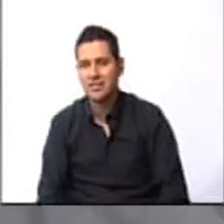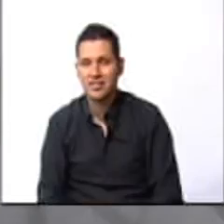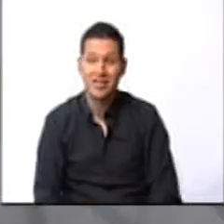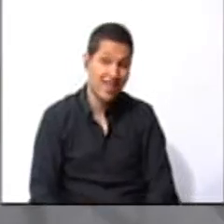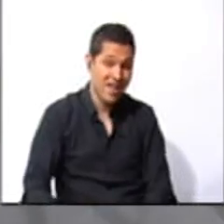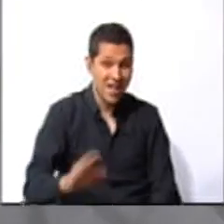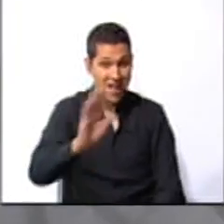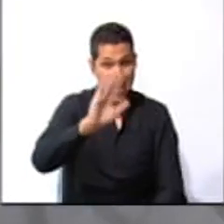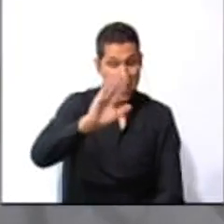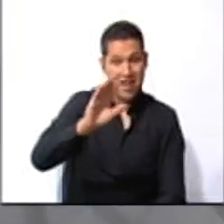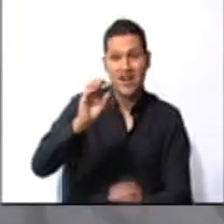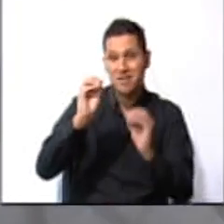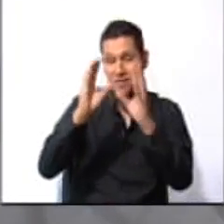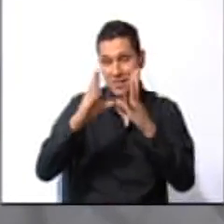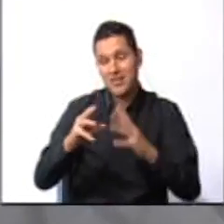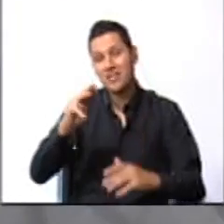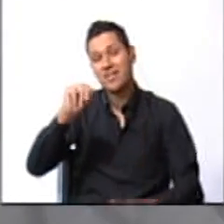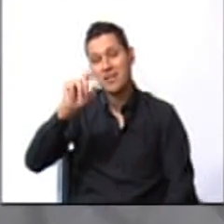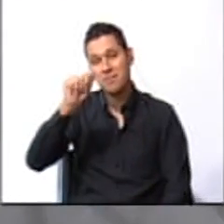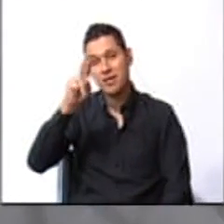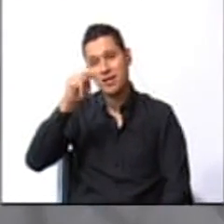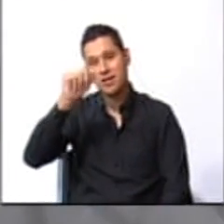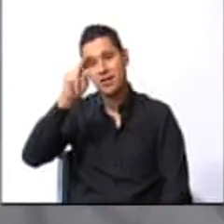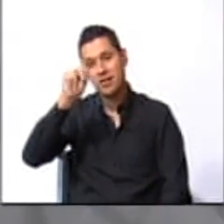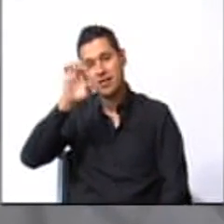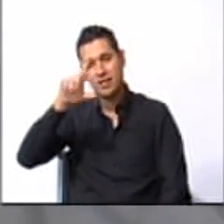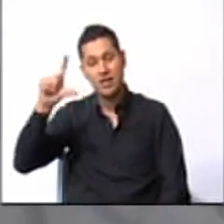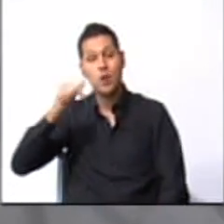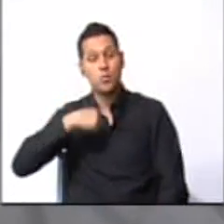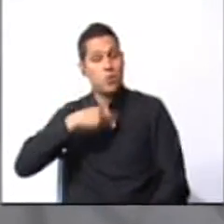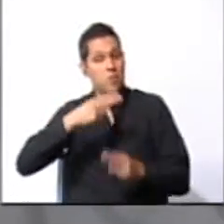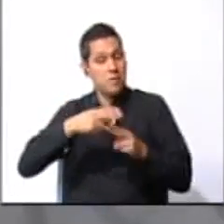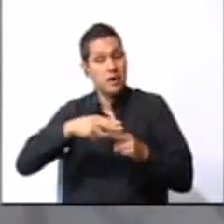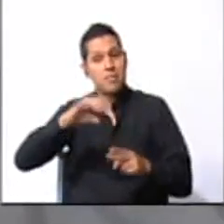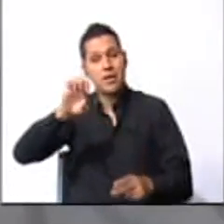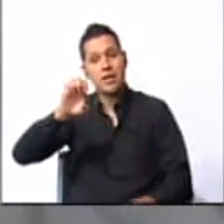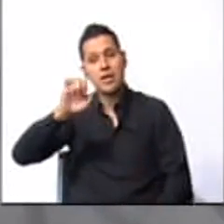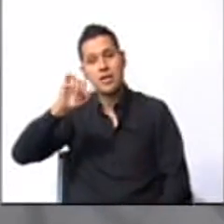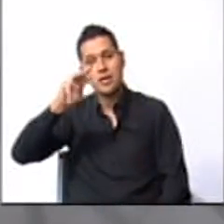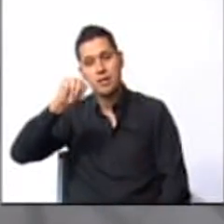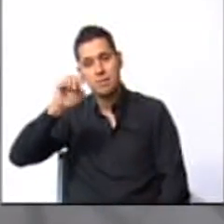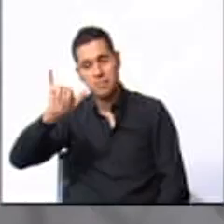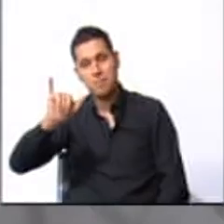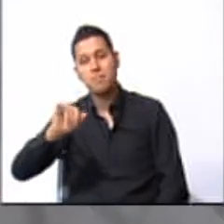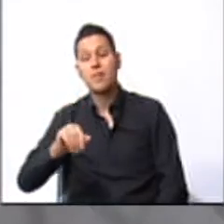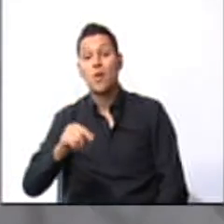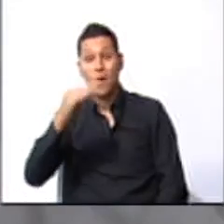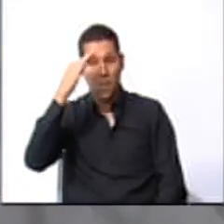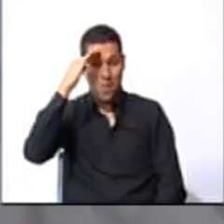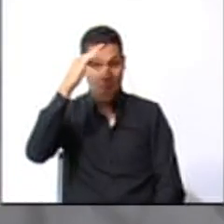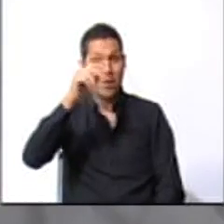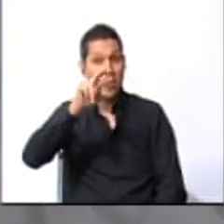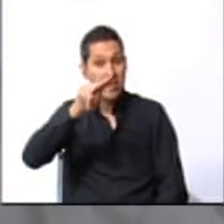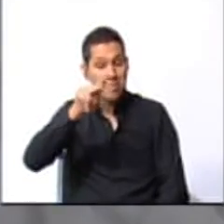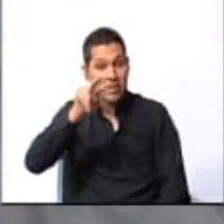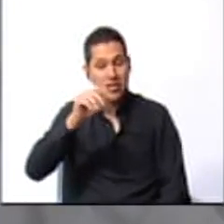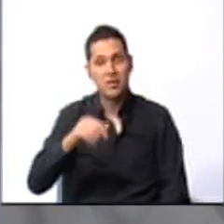Hello, teacher Marianella. My name is Amy. Hi, classmates. My name is